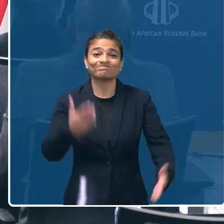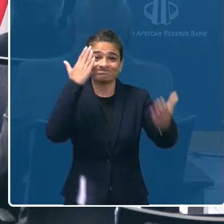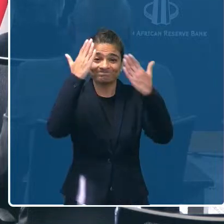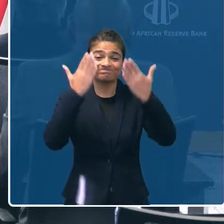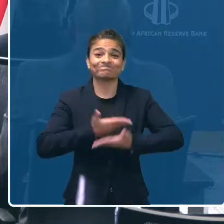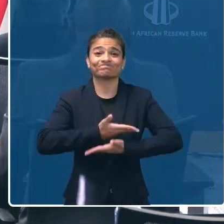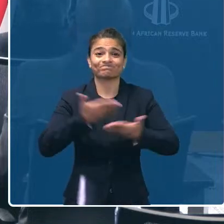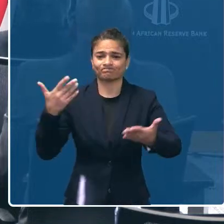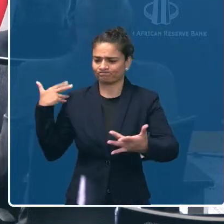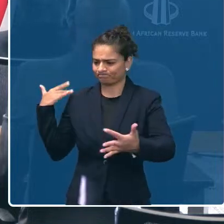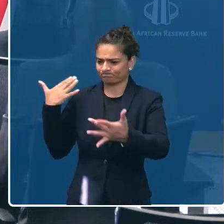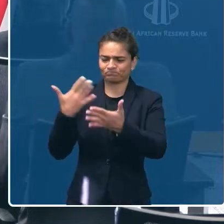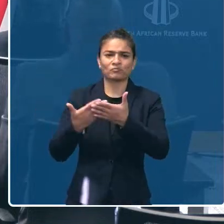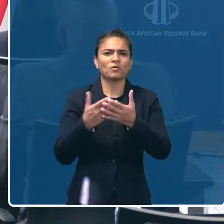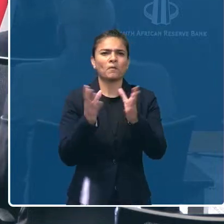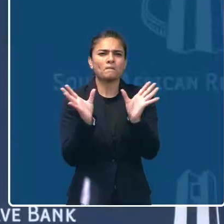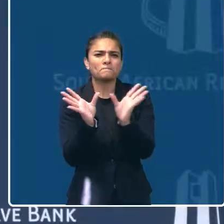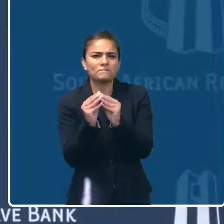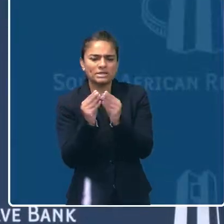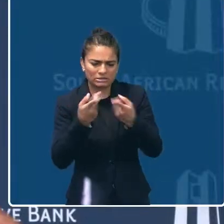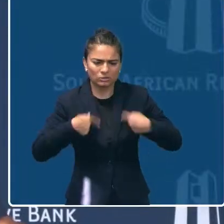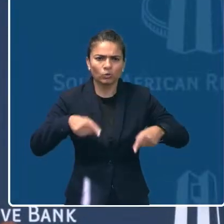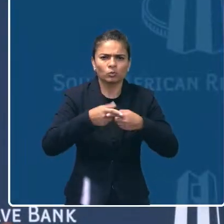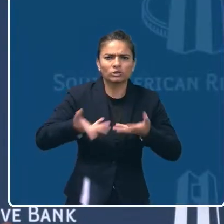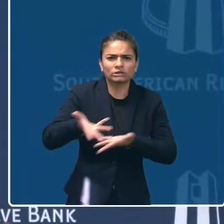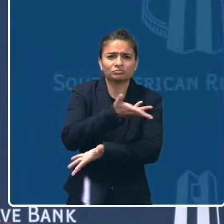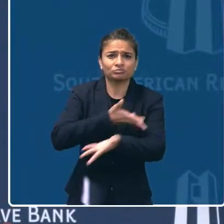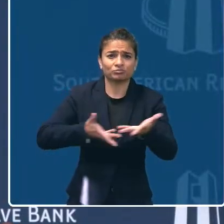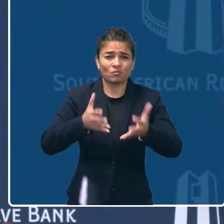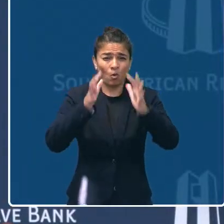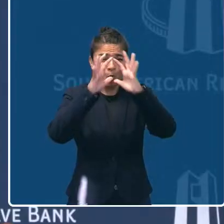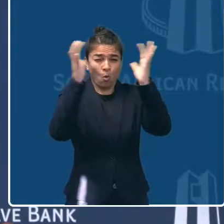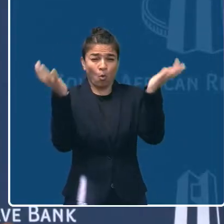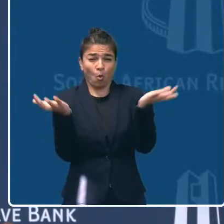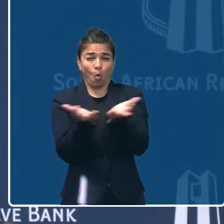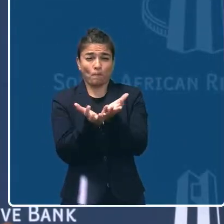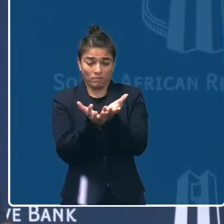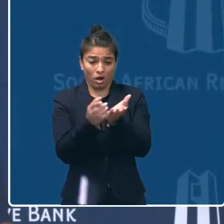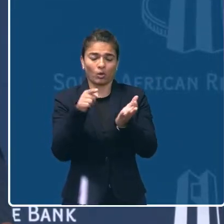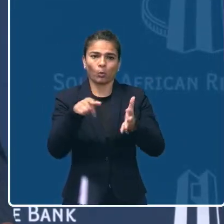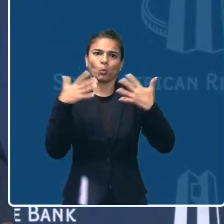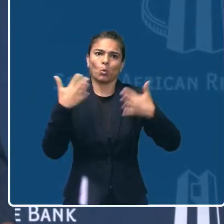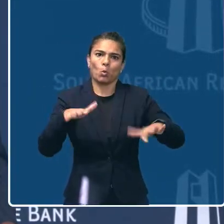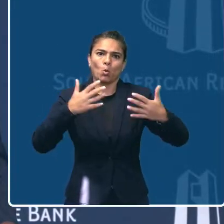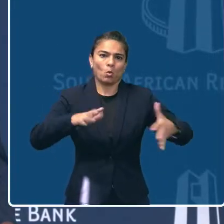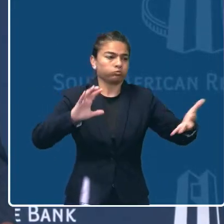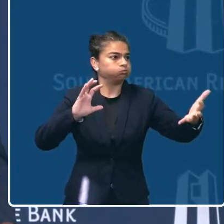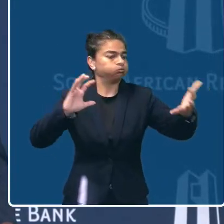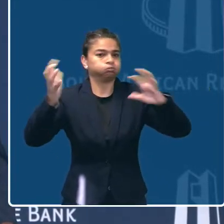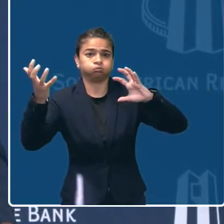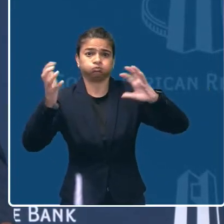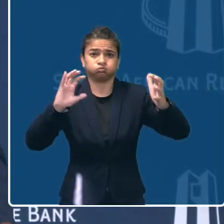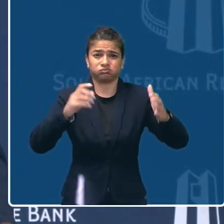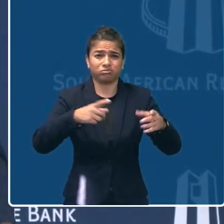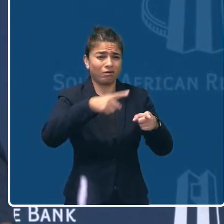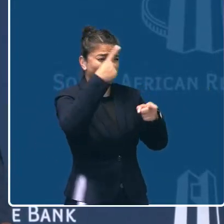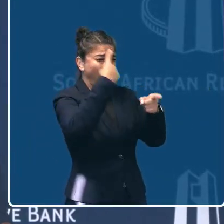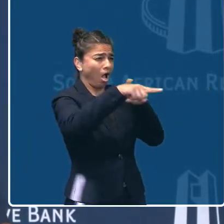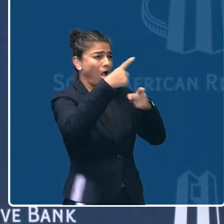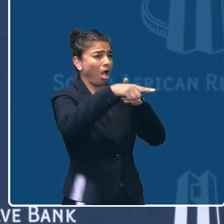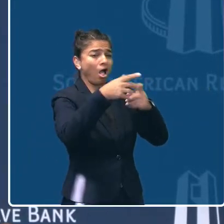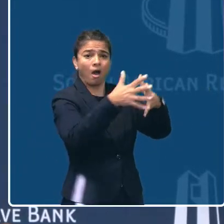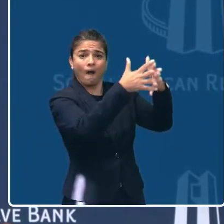global economic conditions have been volatile. Higher tariffs on imports into the United States have been